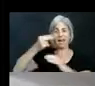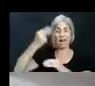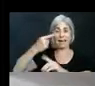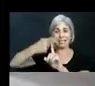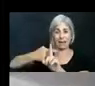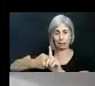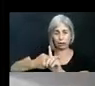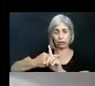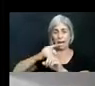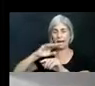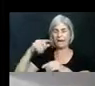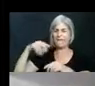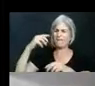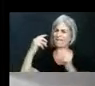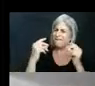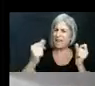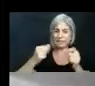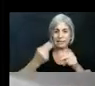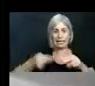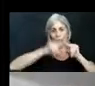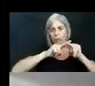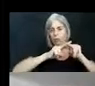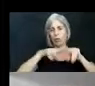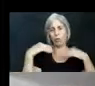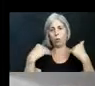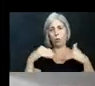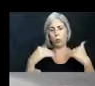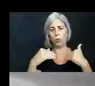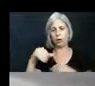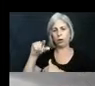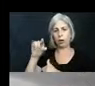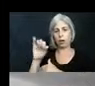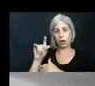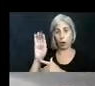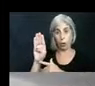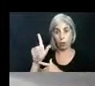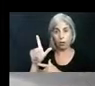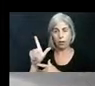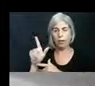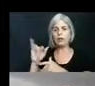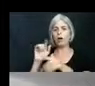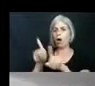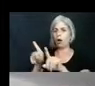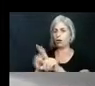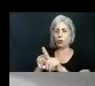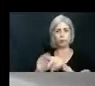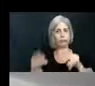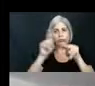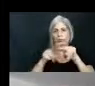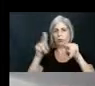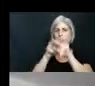been rapidly increasing. And just like global surface temperatures, the ocean temperatures are increasing tremendously as well.